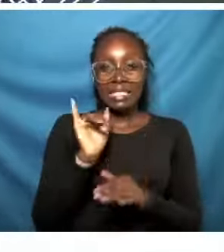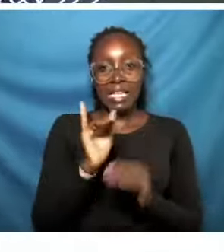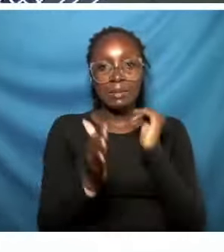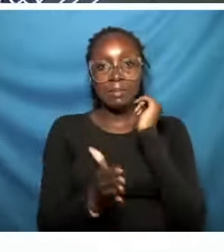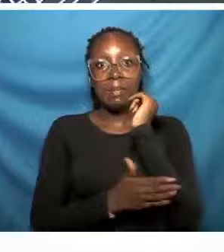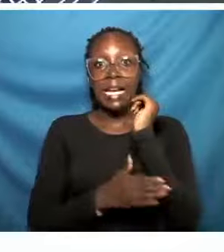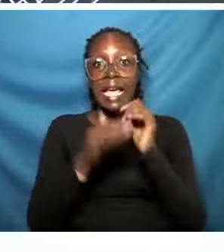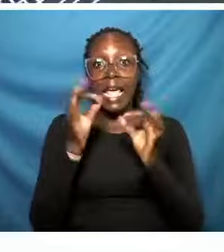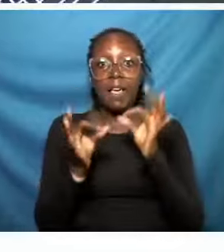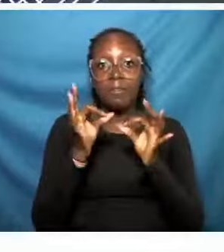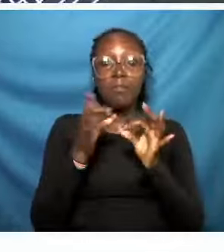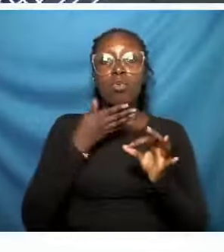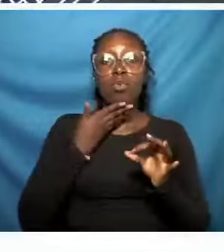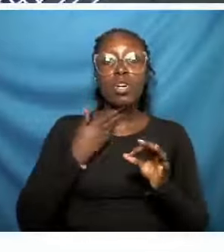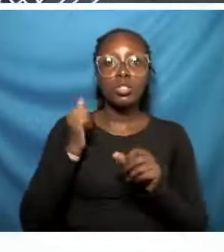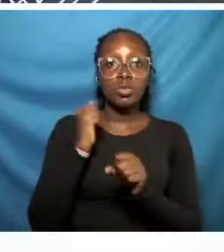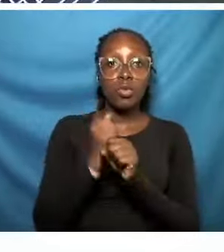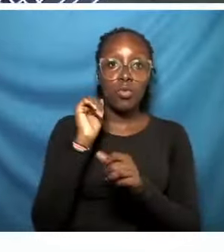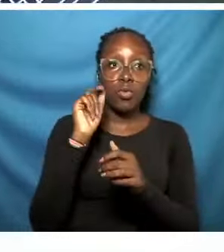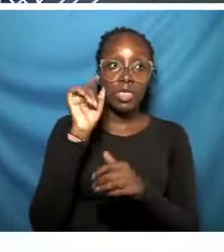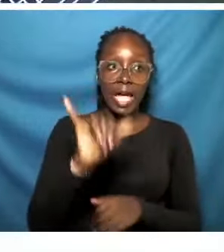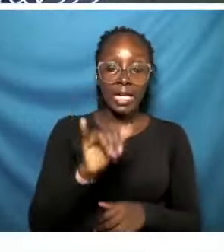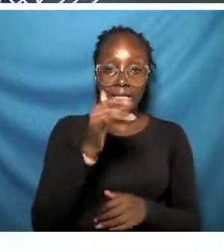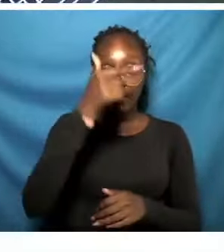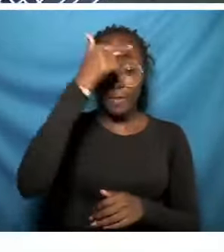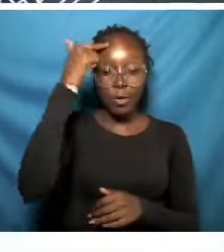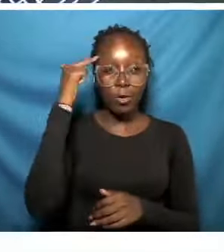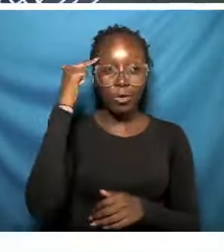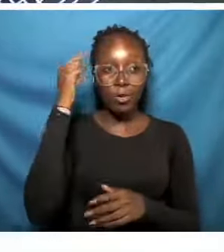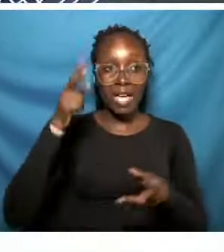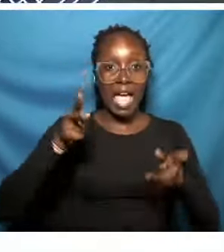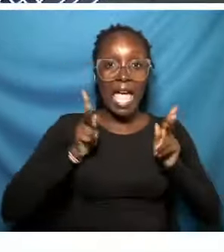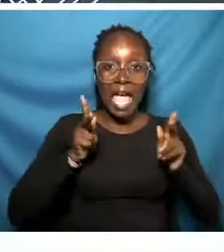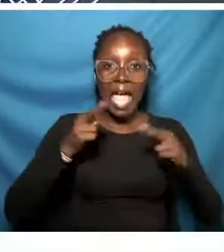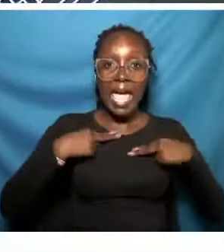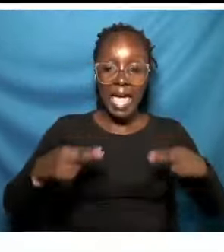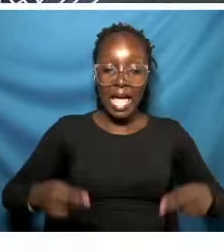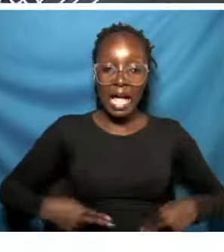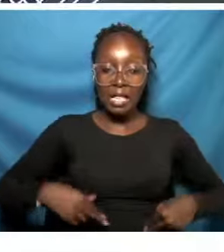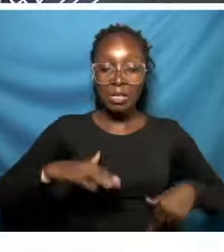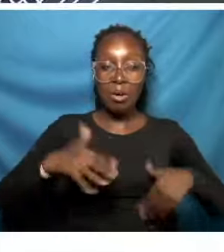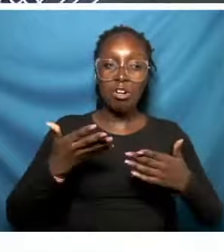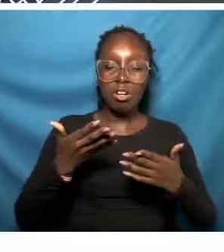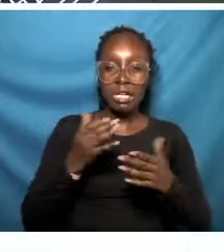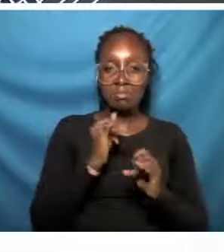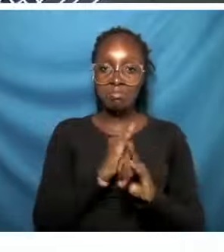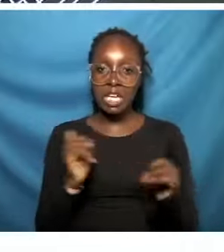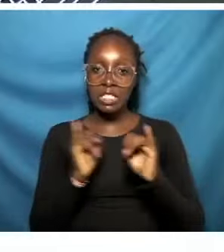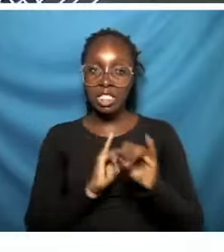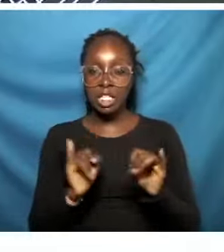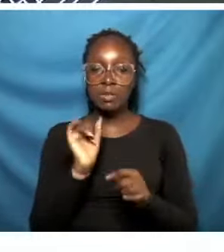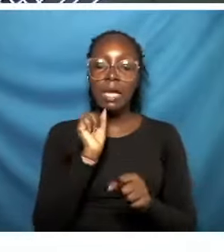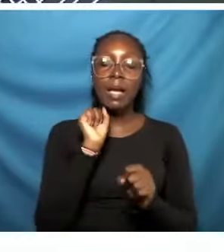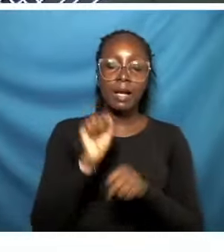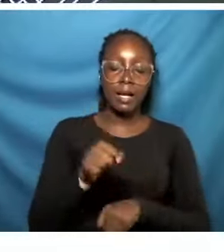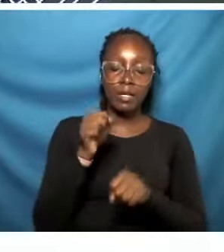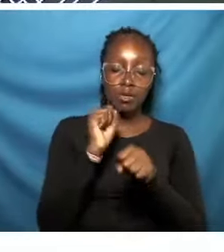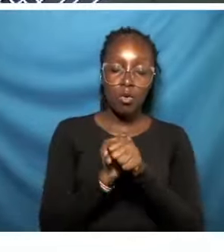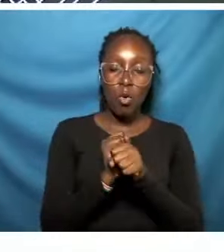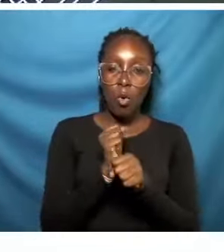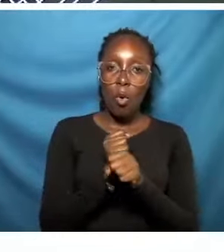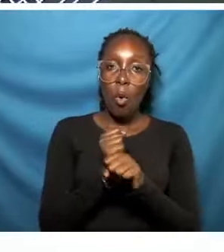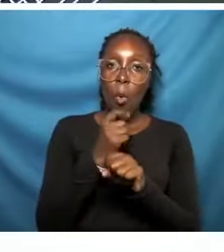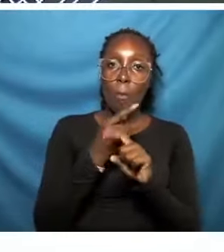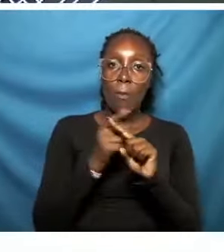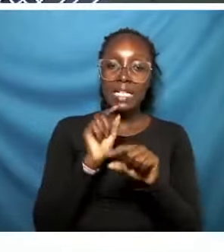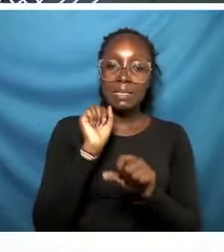hygiene or to distinguish age sets, as Christians, we say, go ahead and do that. But don't make circumcision to be the